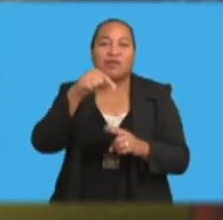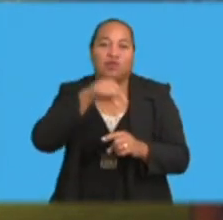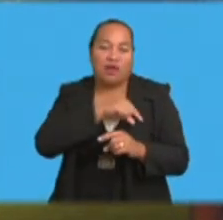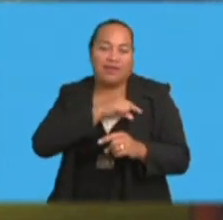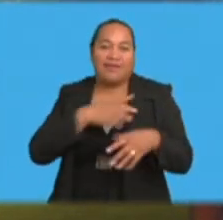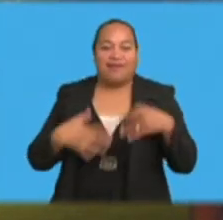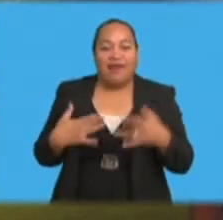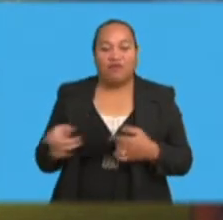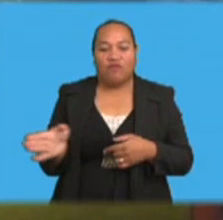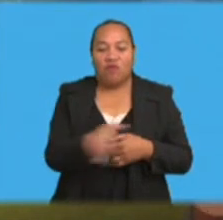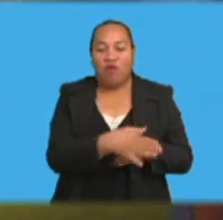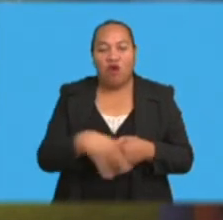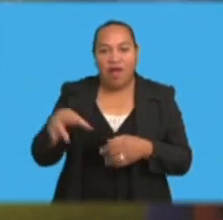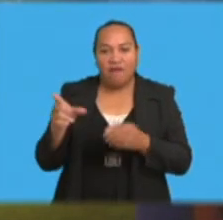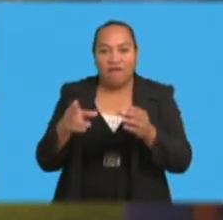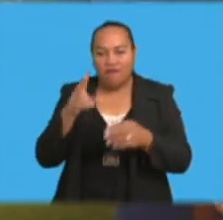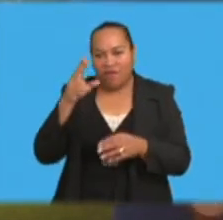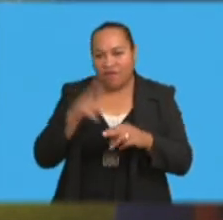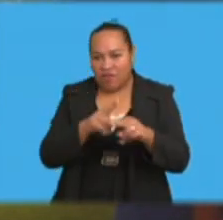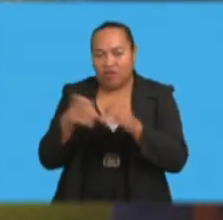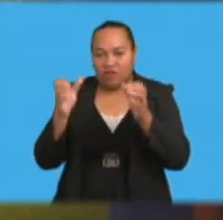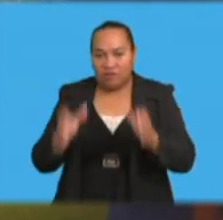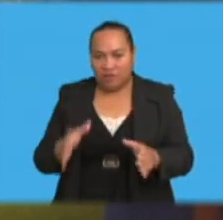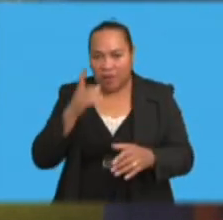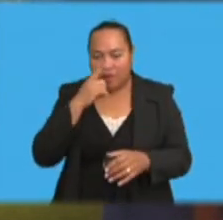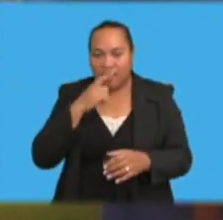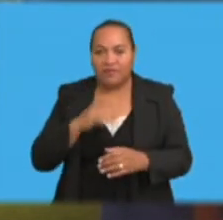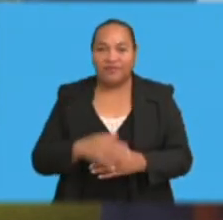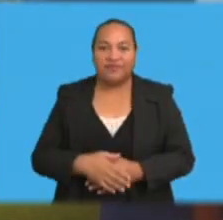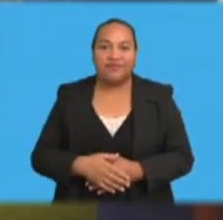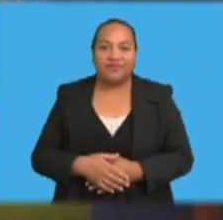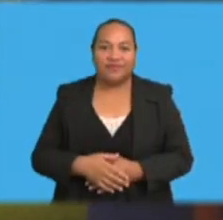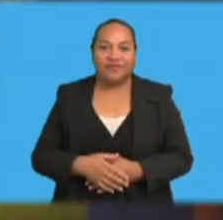lives of all Fijians, Madam Speaker. Thank you, Madam Speaker. Thank you.